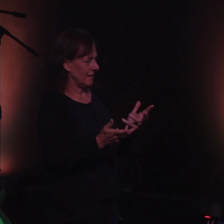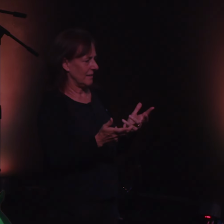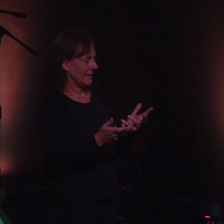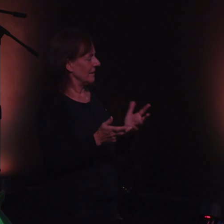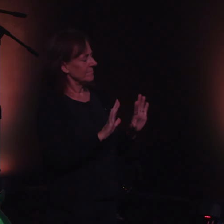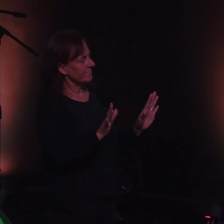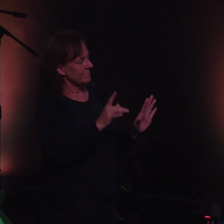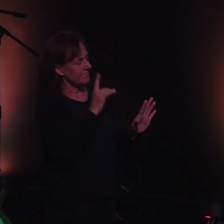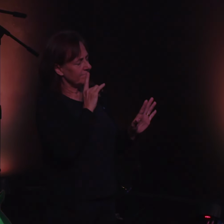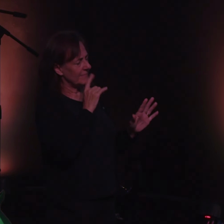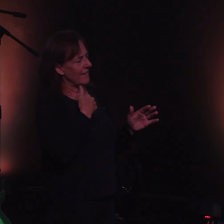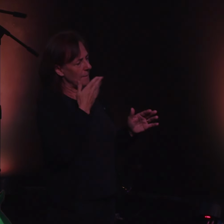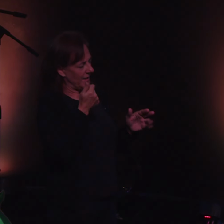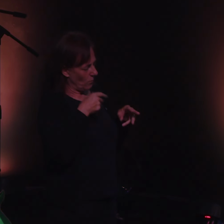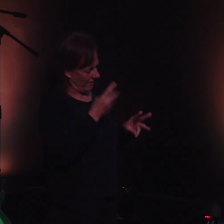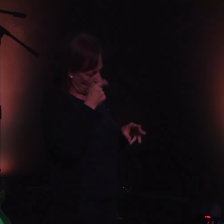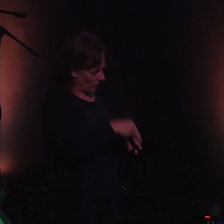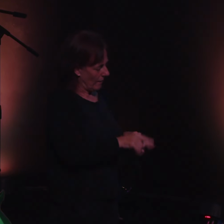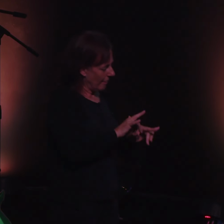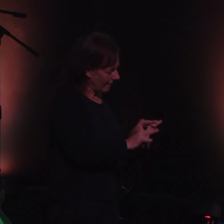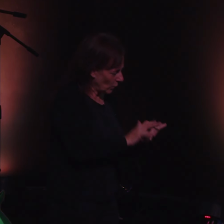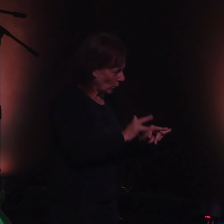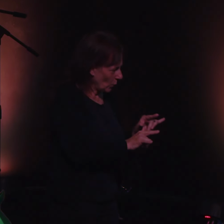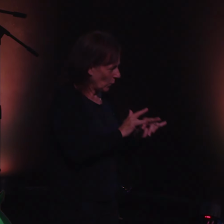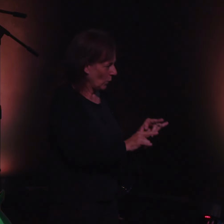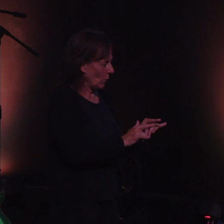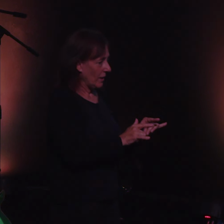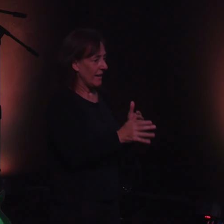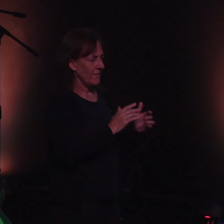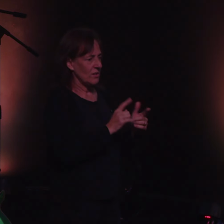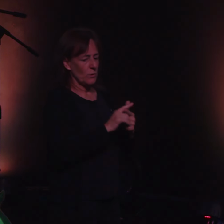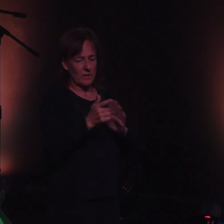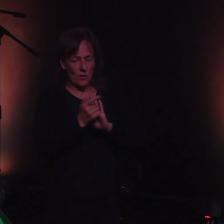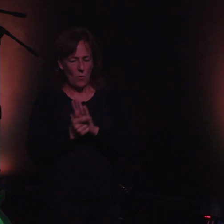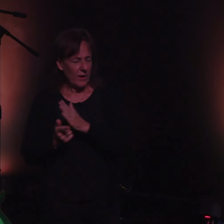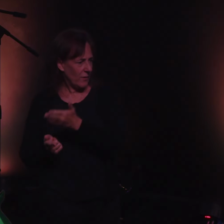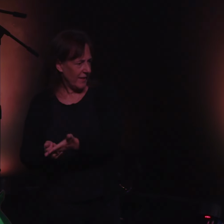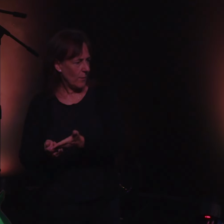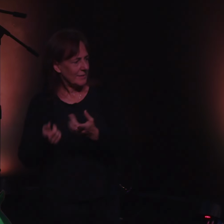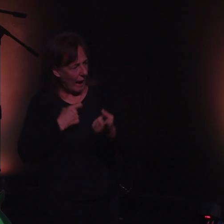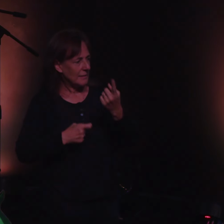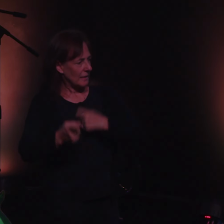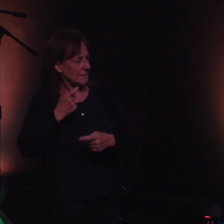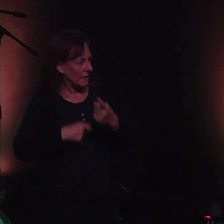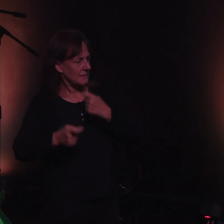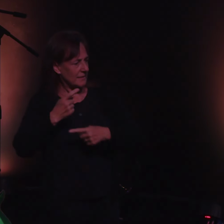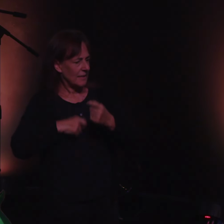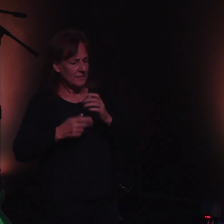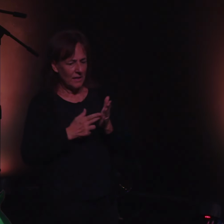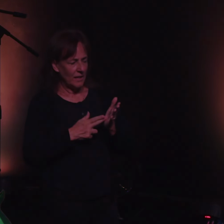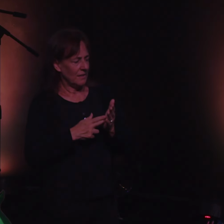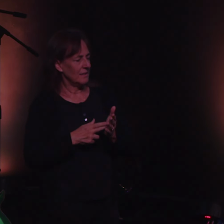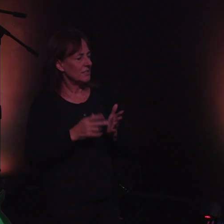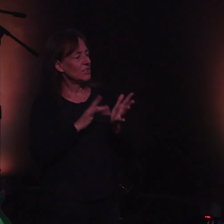hey, I got a better way for you. I love you. And even to this lawyer who was asking this question for selfish reasons, Jesus